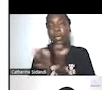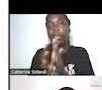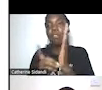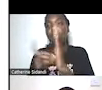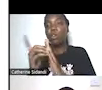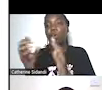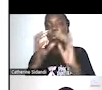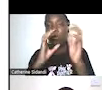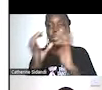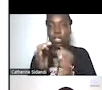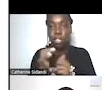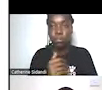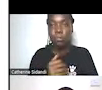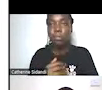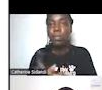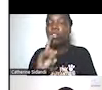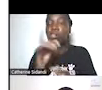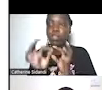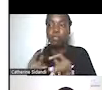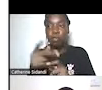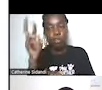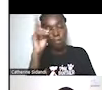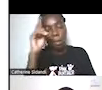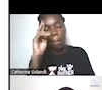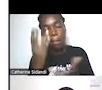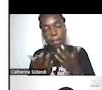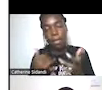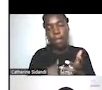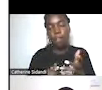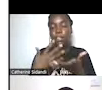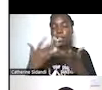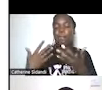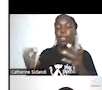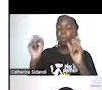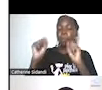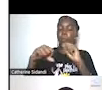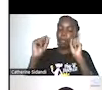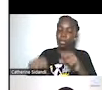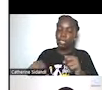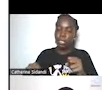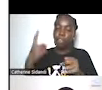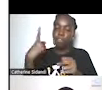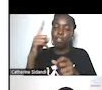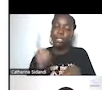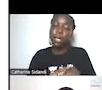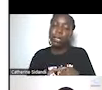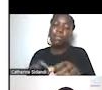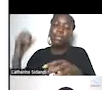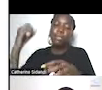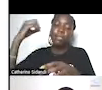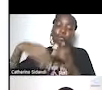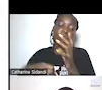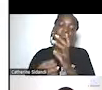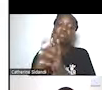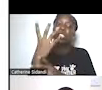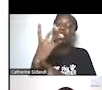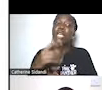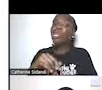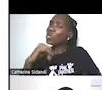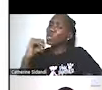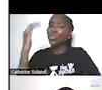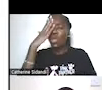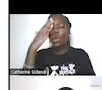You remember, someone doesn't understand probability of the sun rising is 1. So you want to tell them that tomorrow the sun will come out, 20